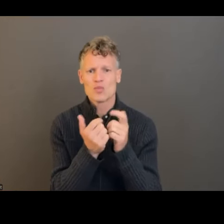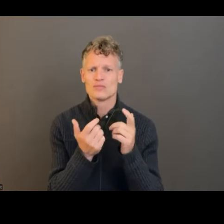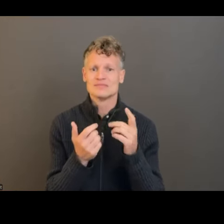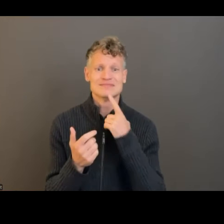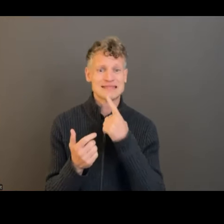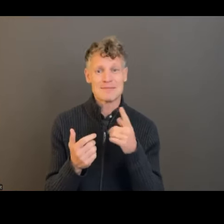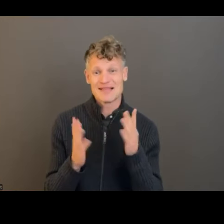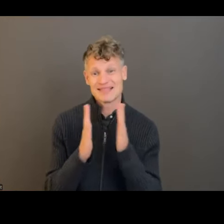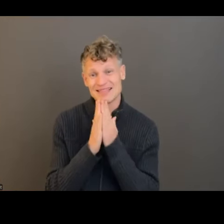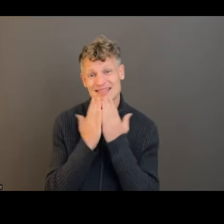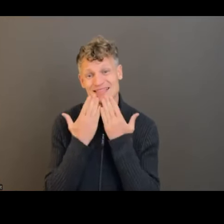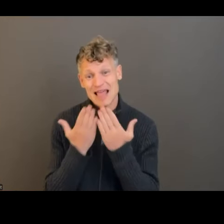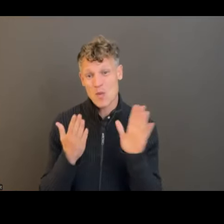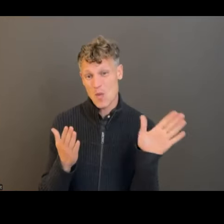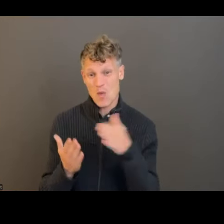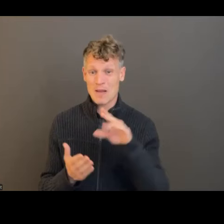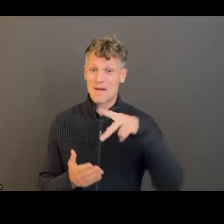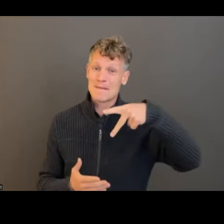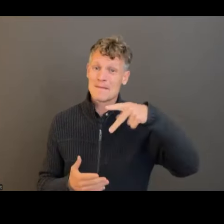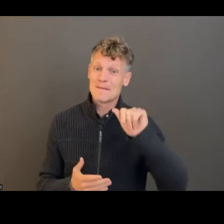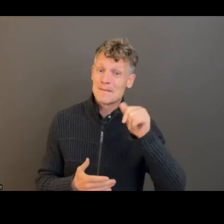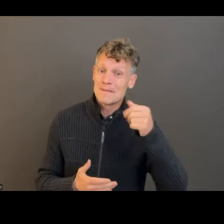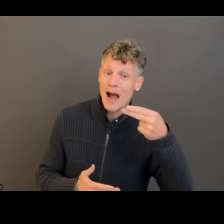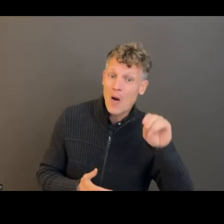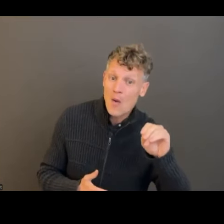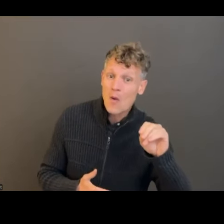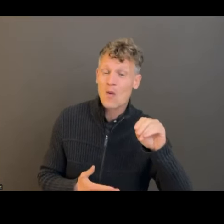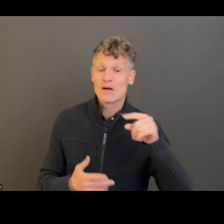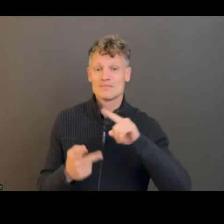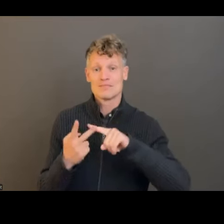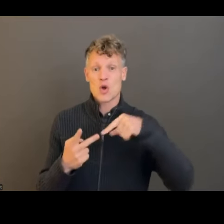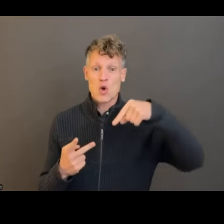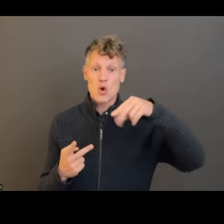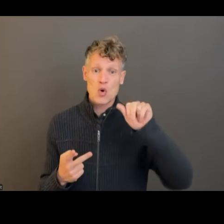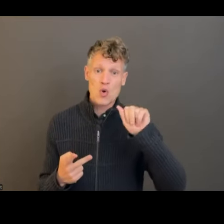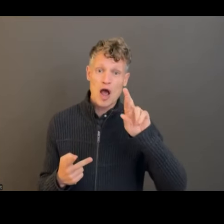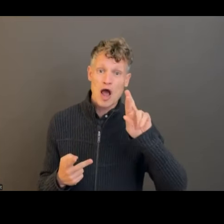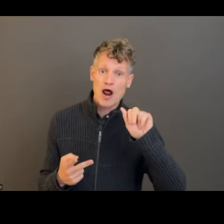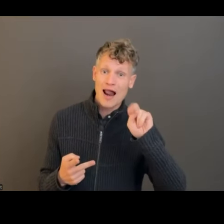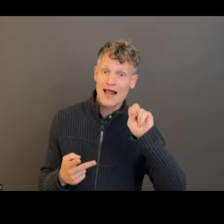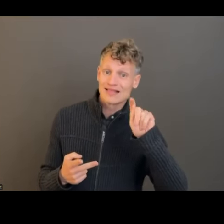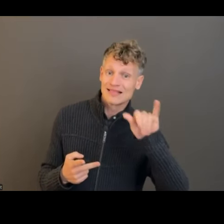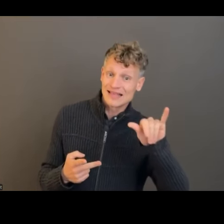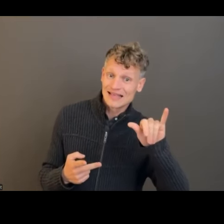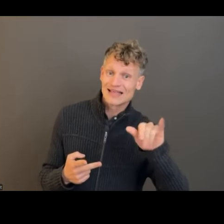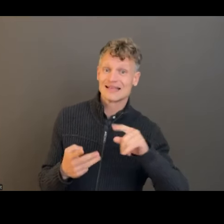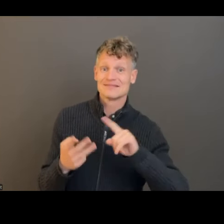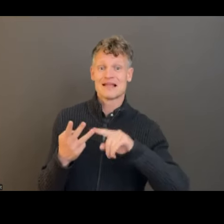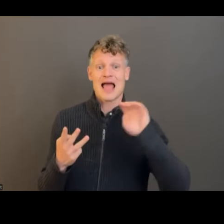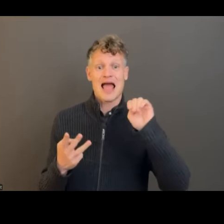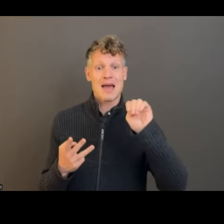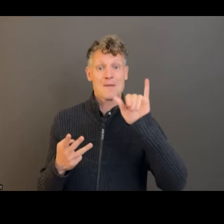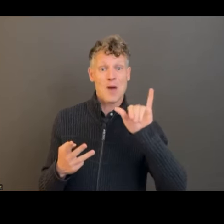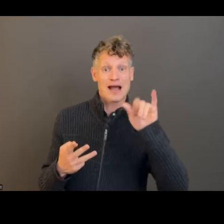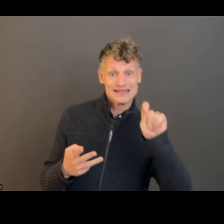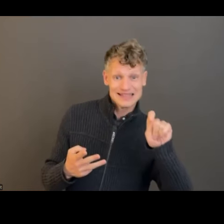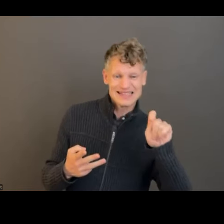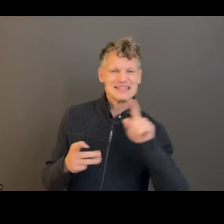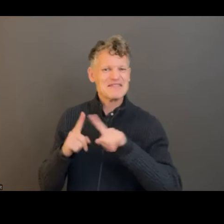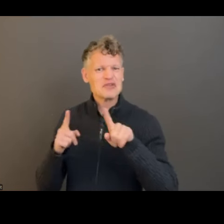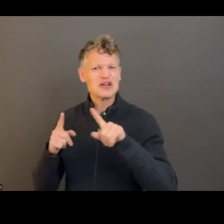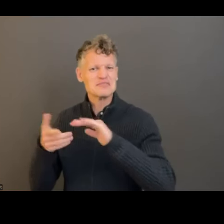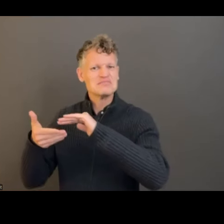have made this webinar possible. And thank you for you attending today and staying with us for this whole